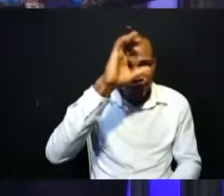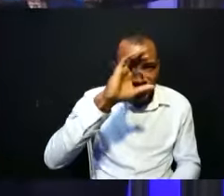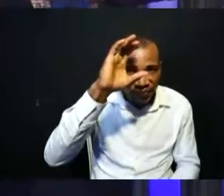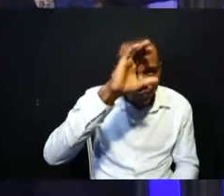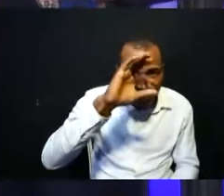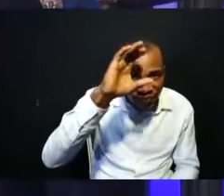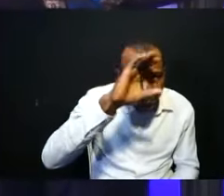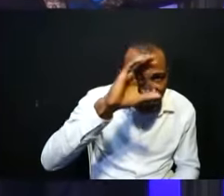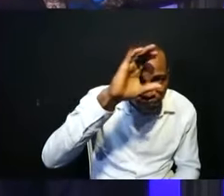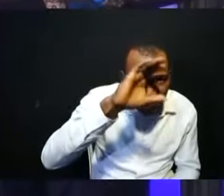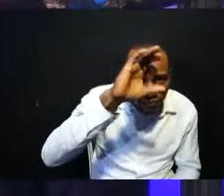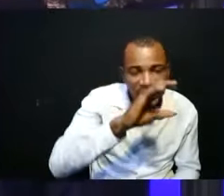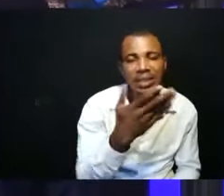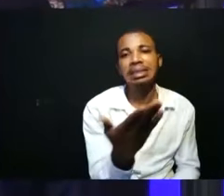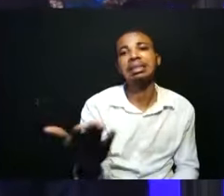there? Things.